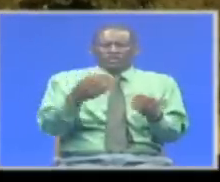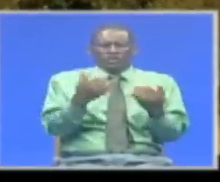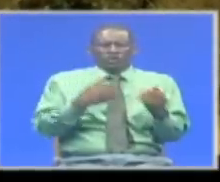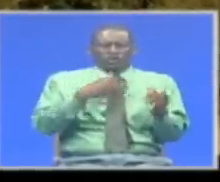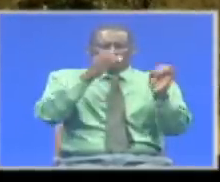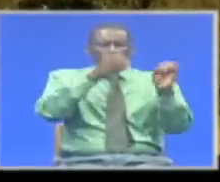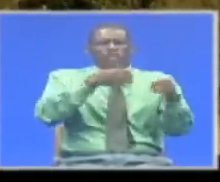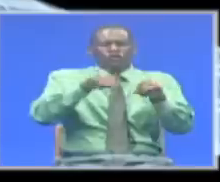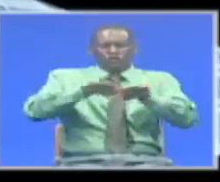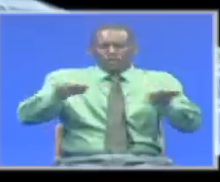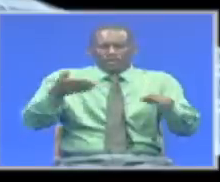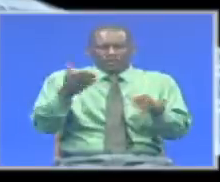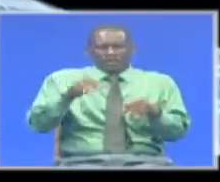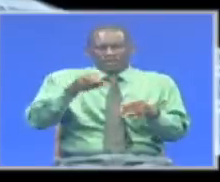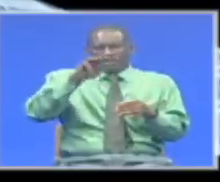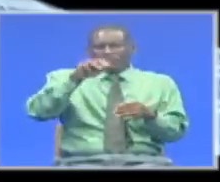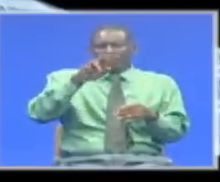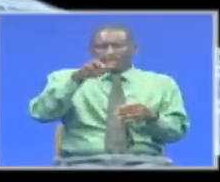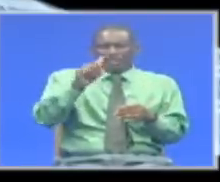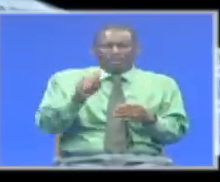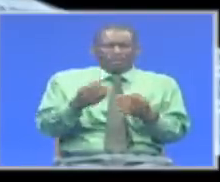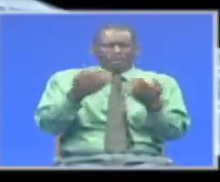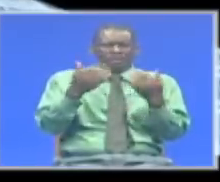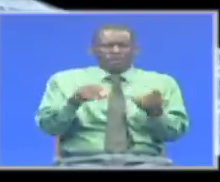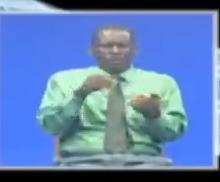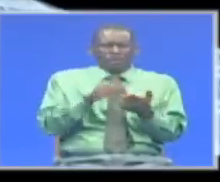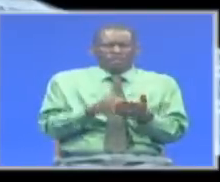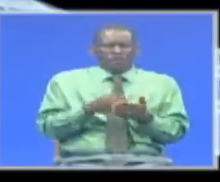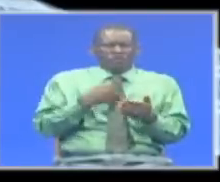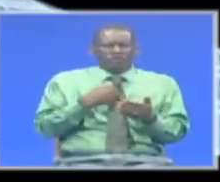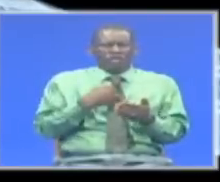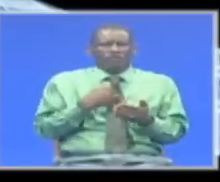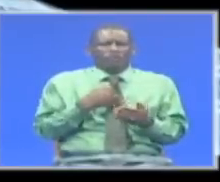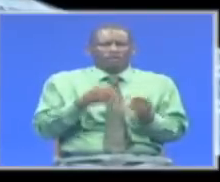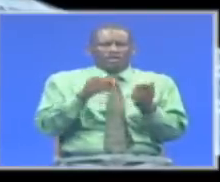lands. And also the increase of the